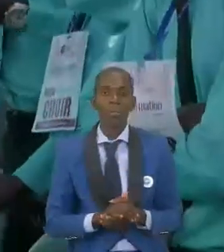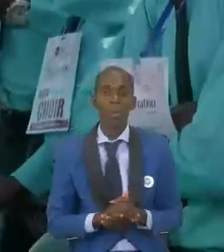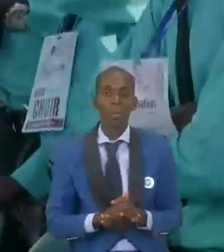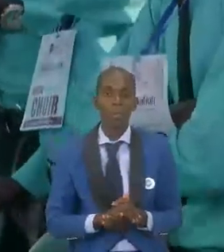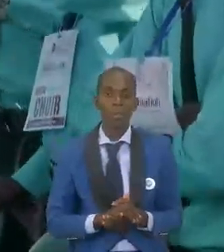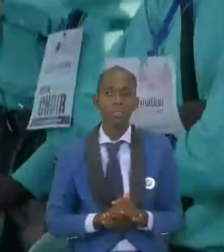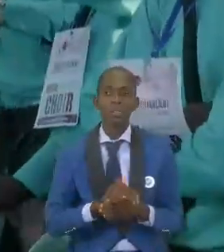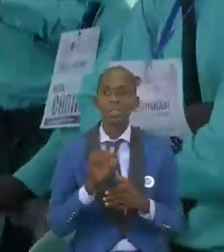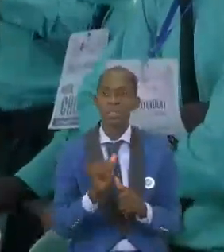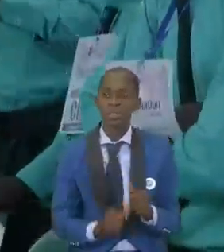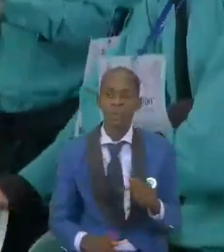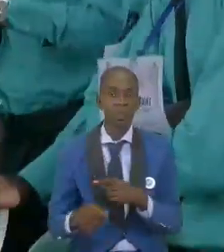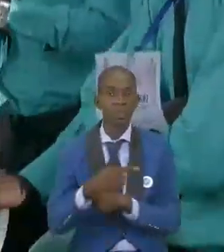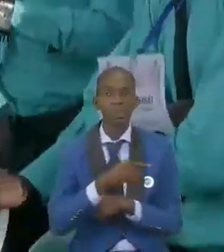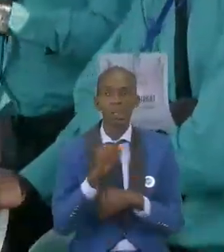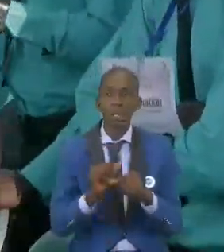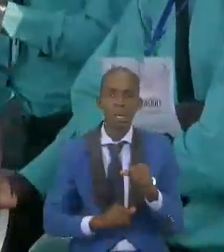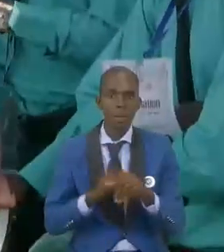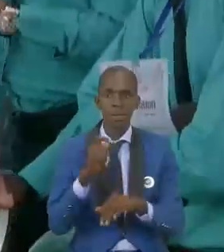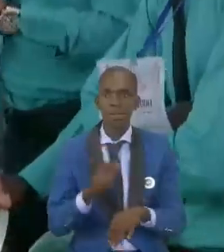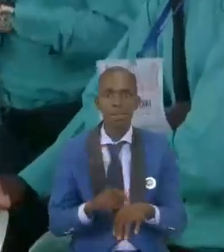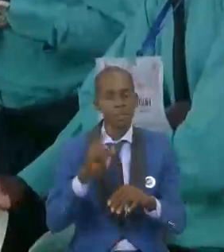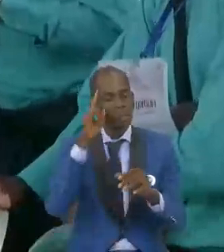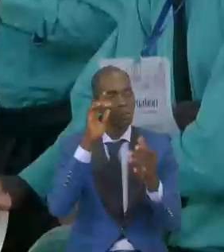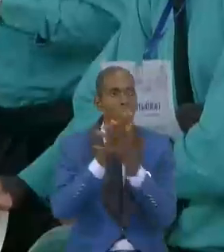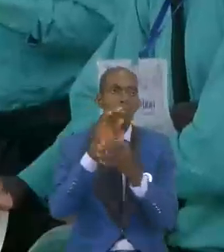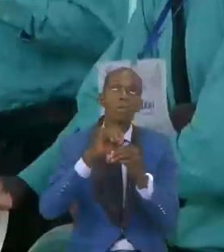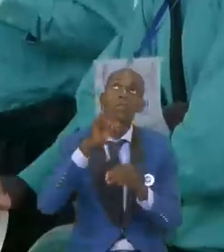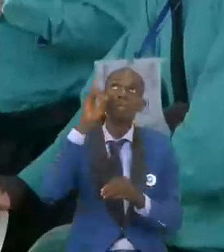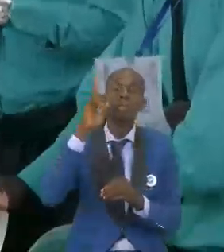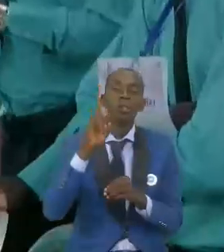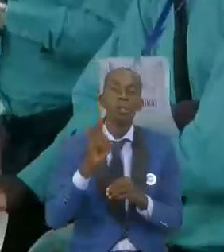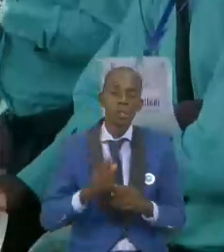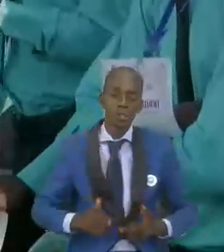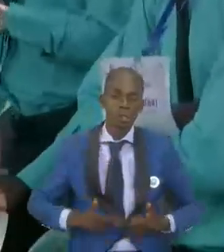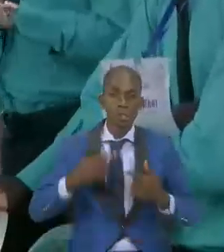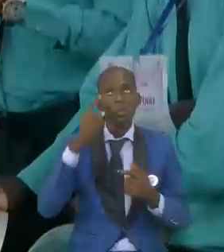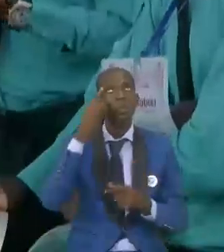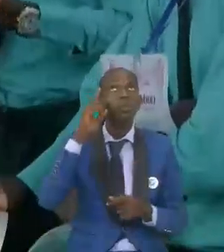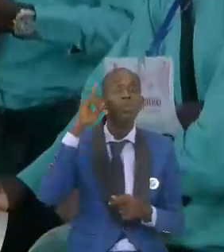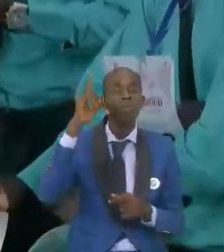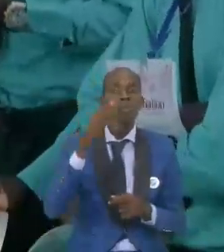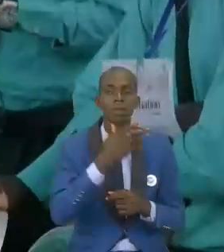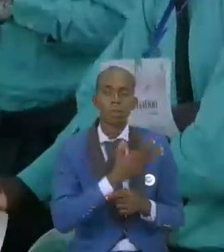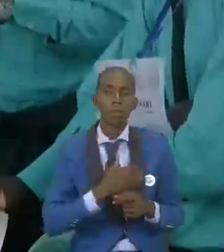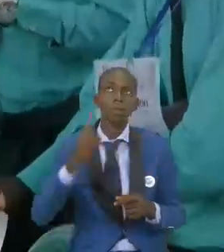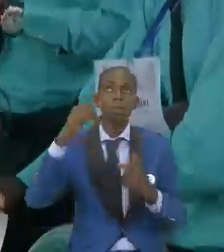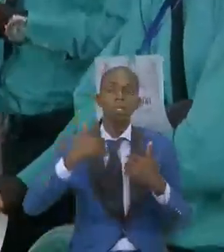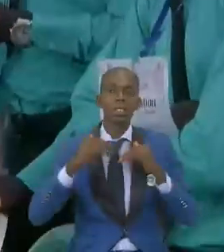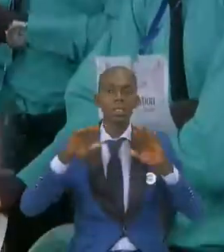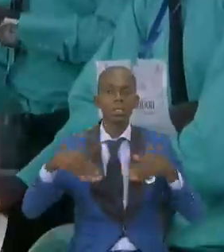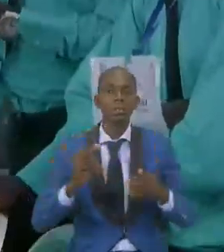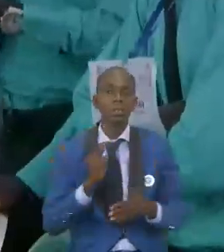Every day, every time, trust him, live for him. And then he has given us